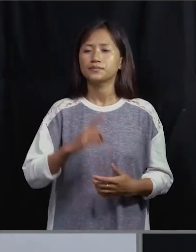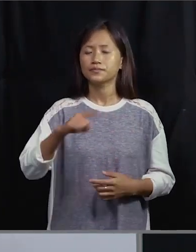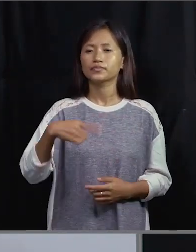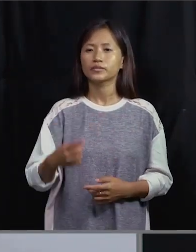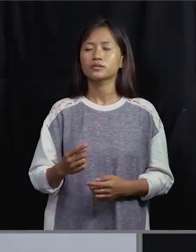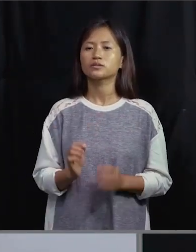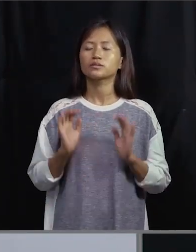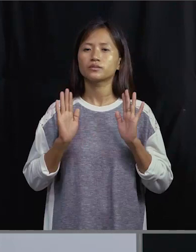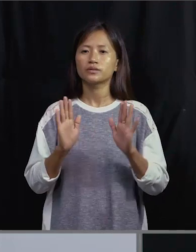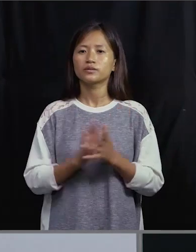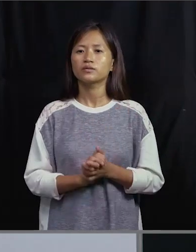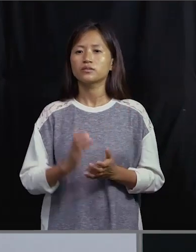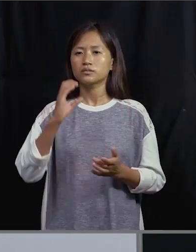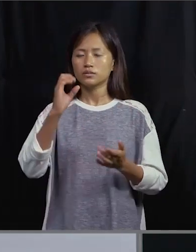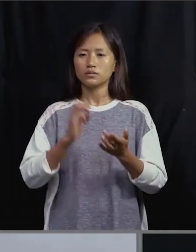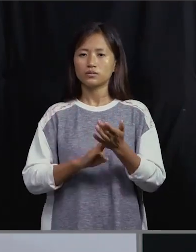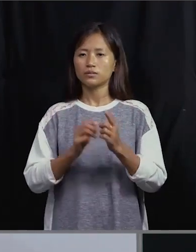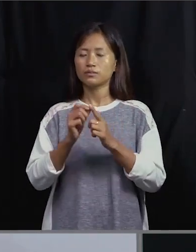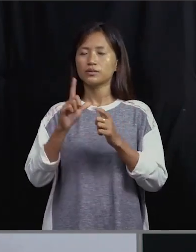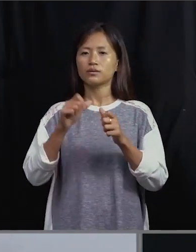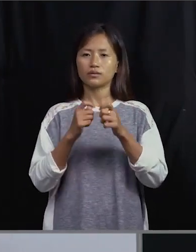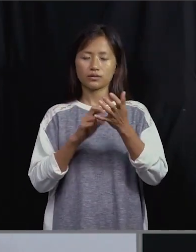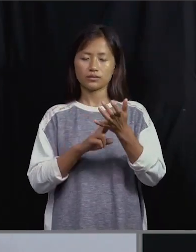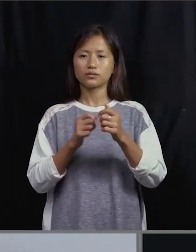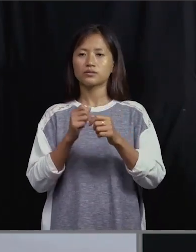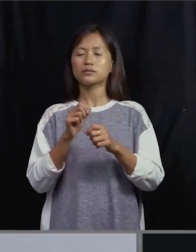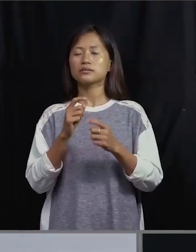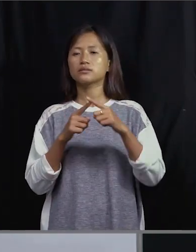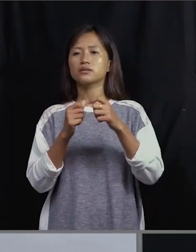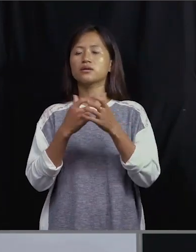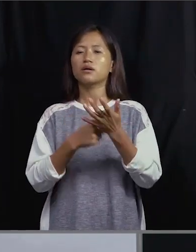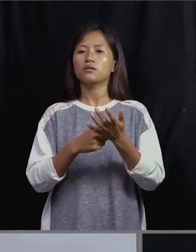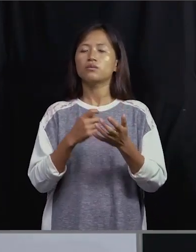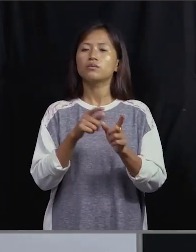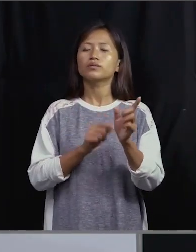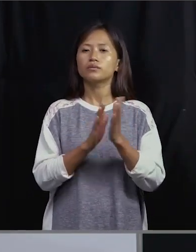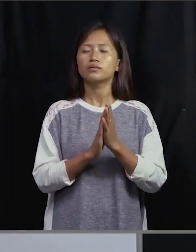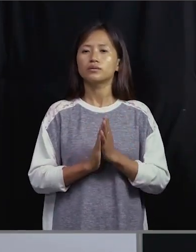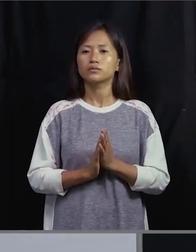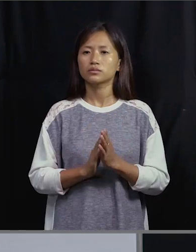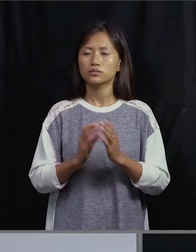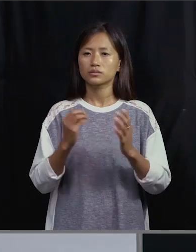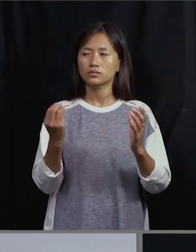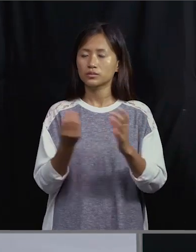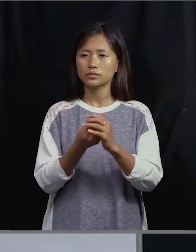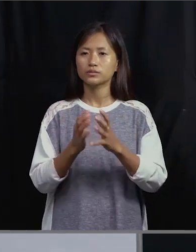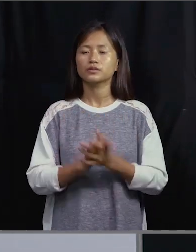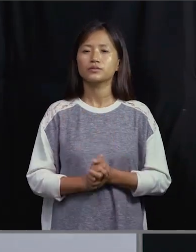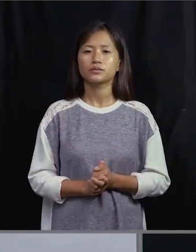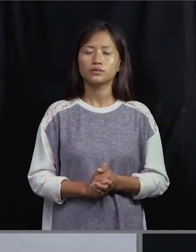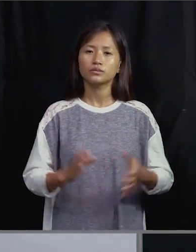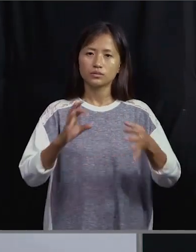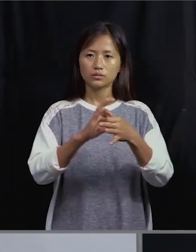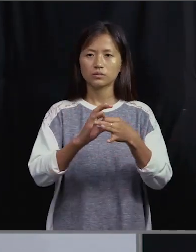we have complementary goods. What are complementary goods? Those goods which are required jointly,